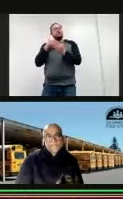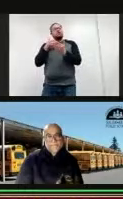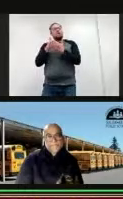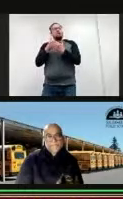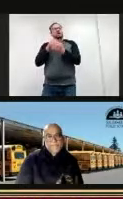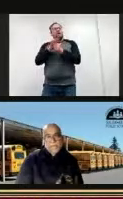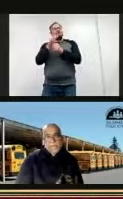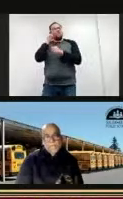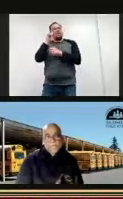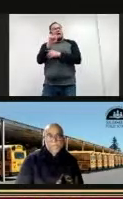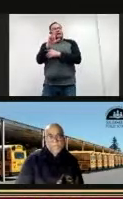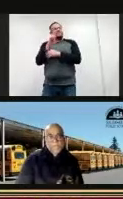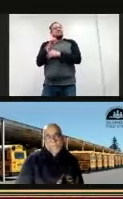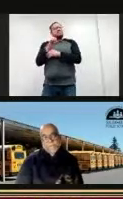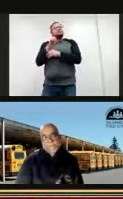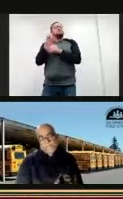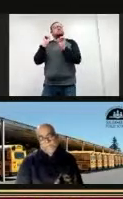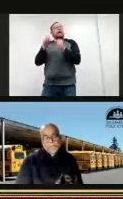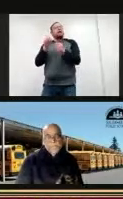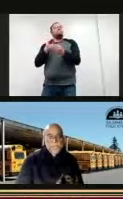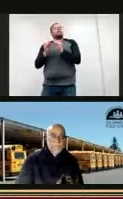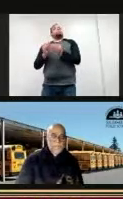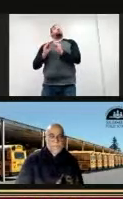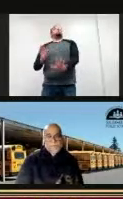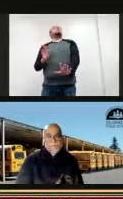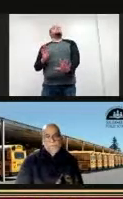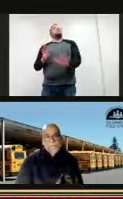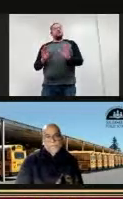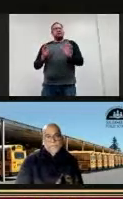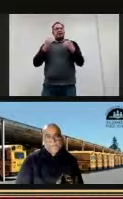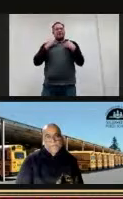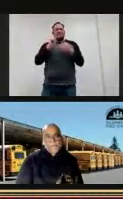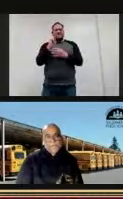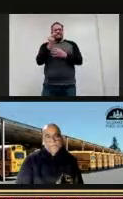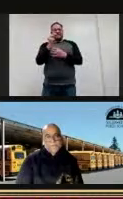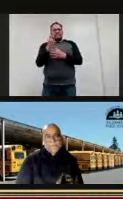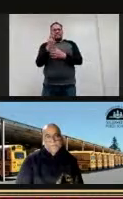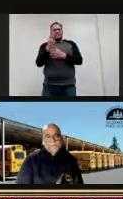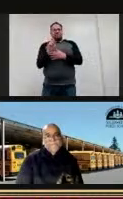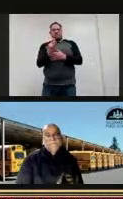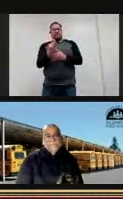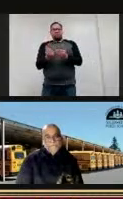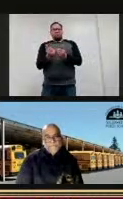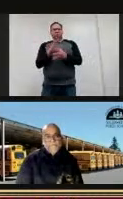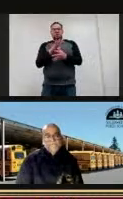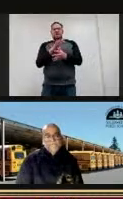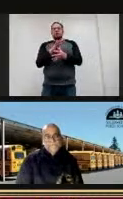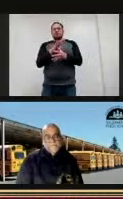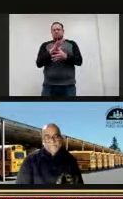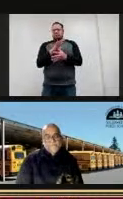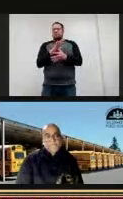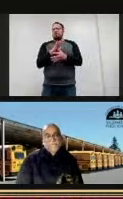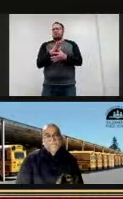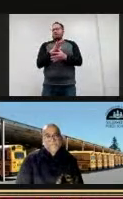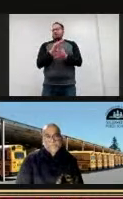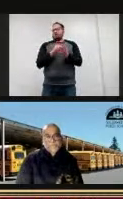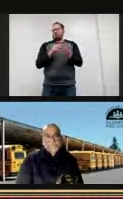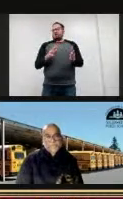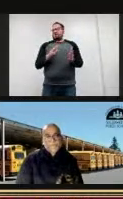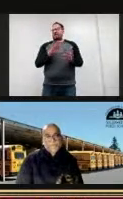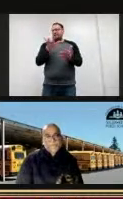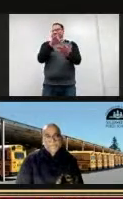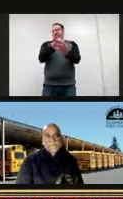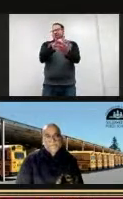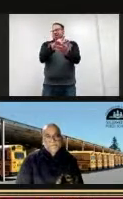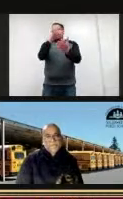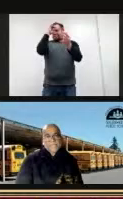Alice. Okay, perfect. And then having the second bullet be prioritizes the student at the center of